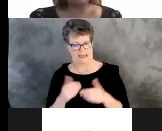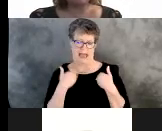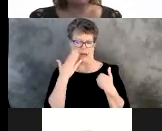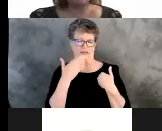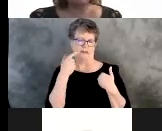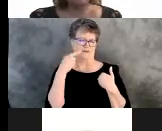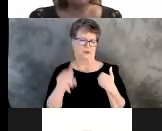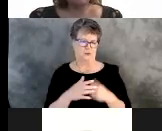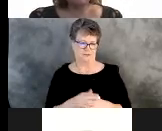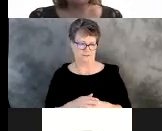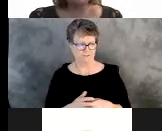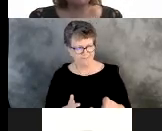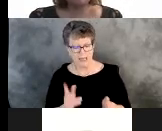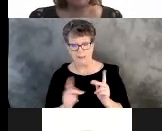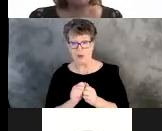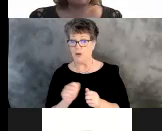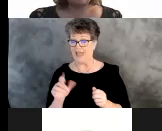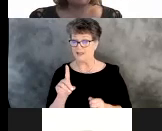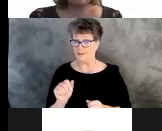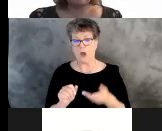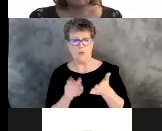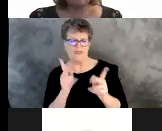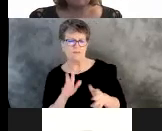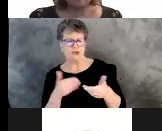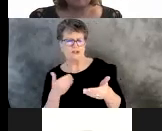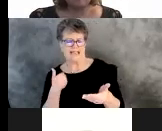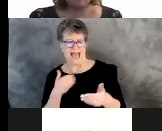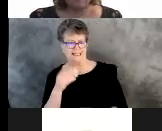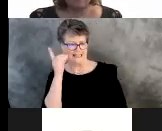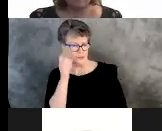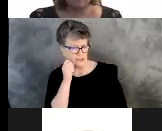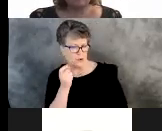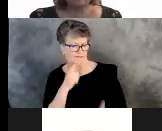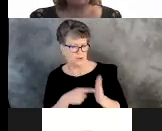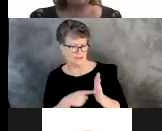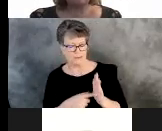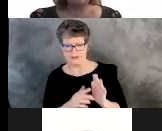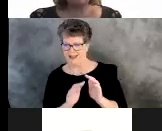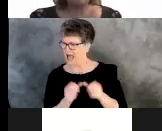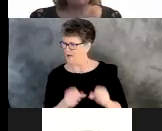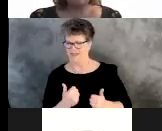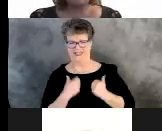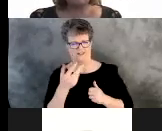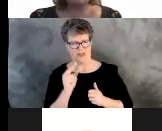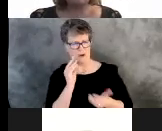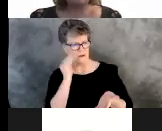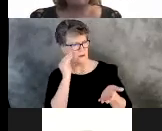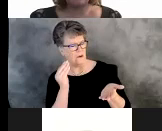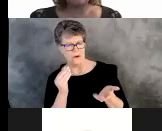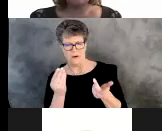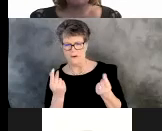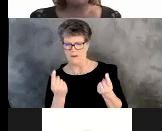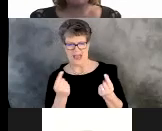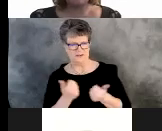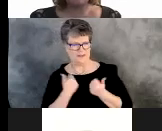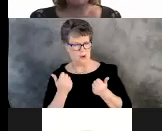without disabilities are like, well, this person has, Down syndrome, for example. How can they live in their own home and do their own life?